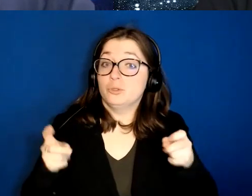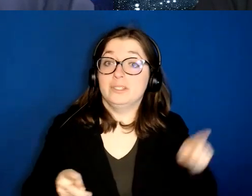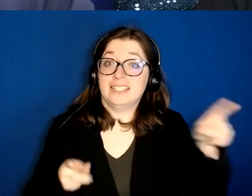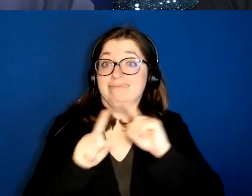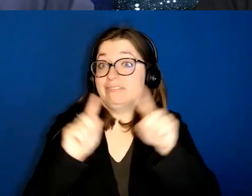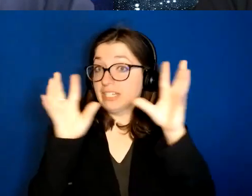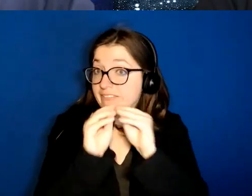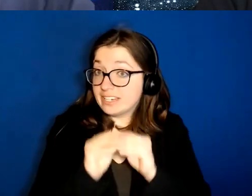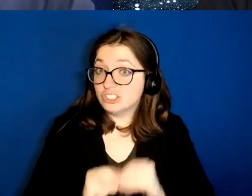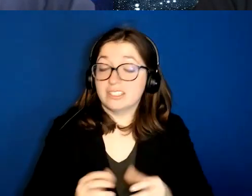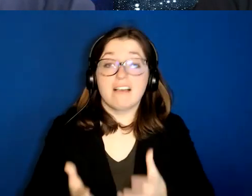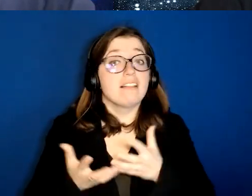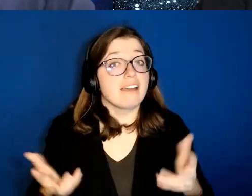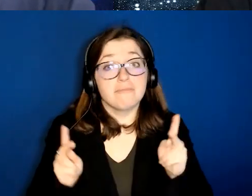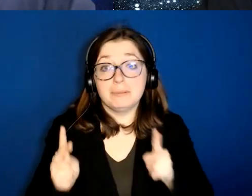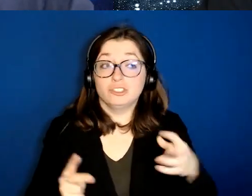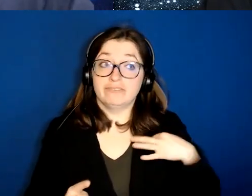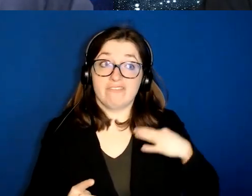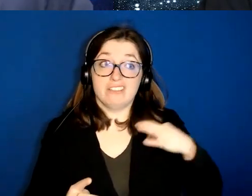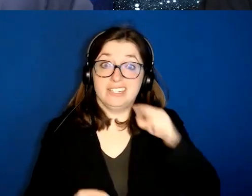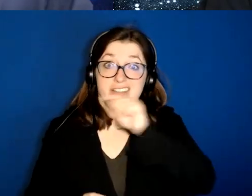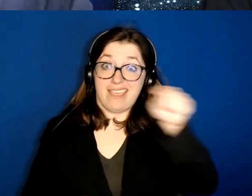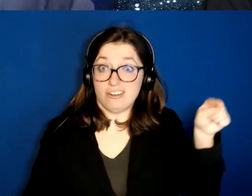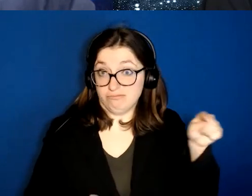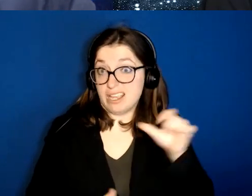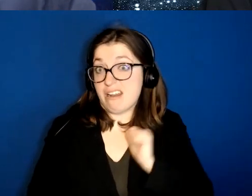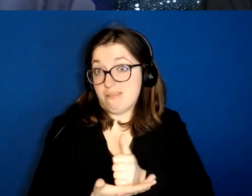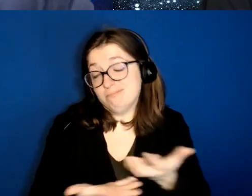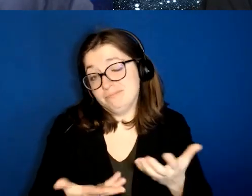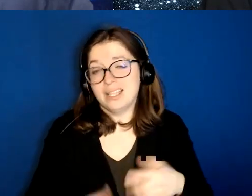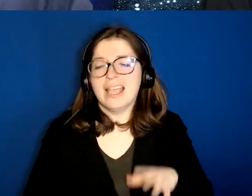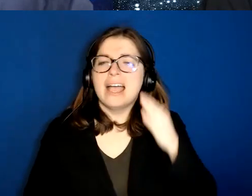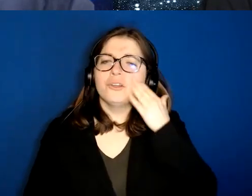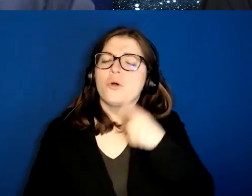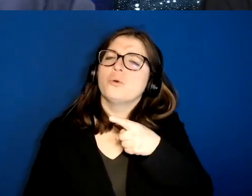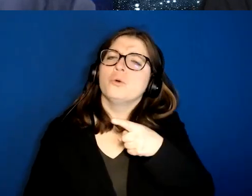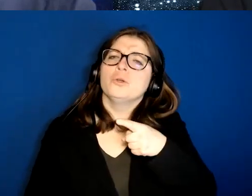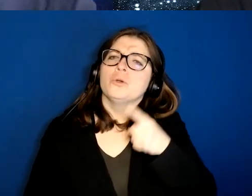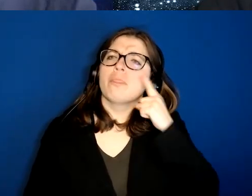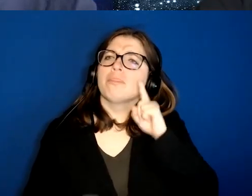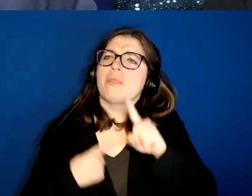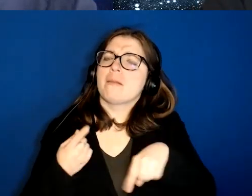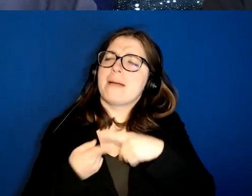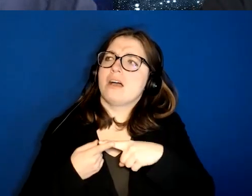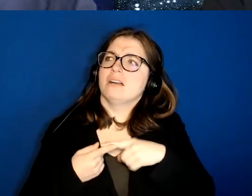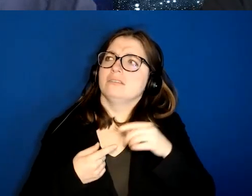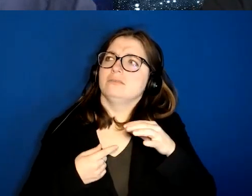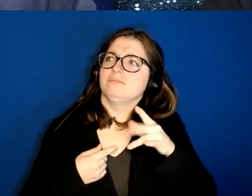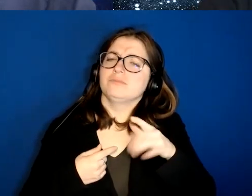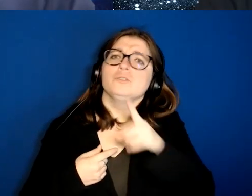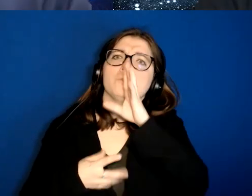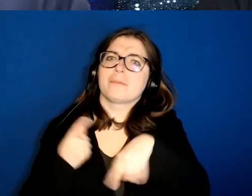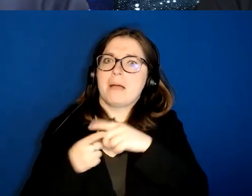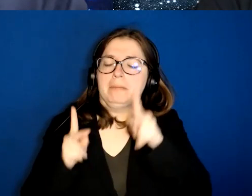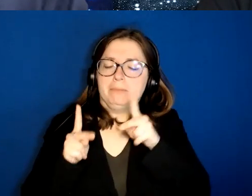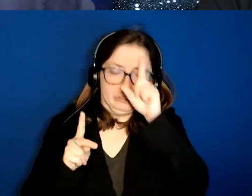people just volunteer there to help. And I know this is something you made me think of earlier when you talked about people that are just alone in a room